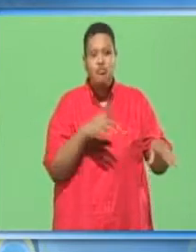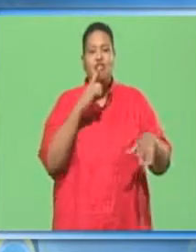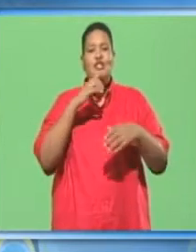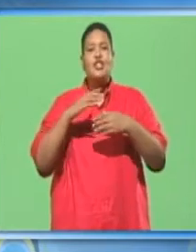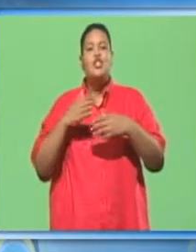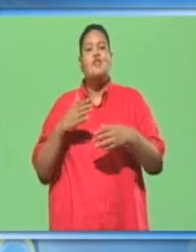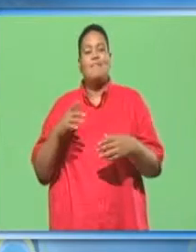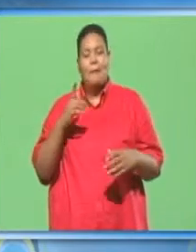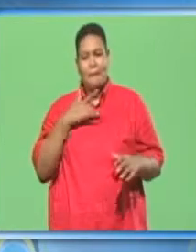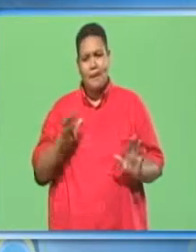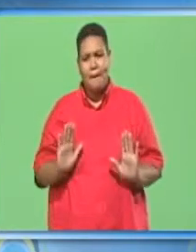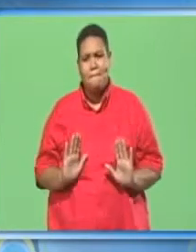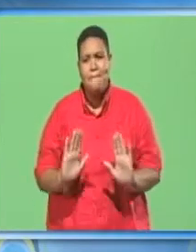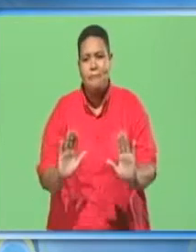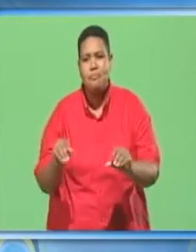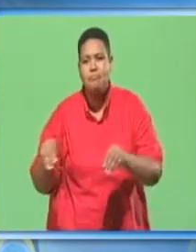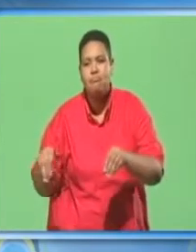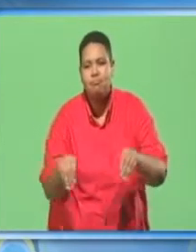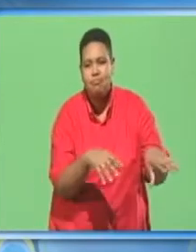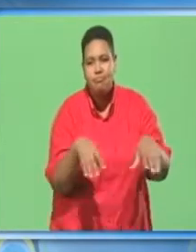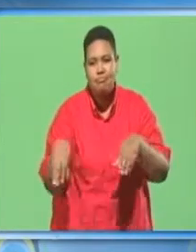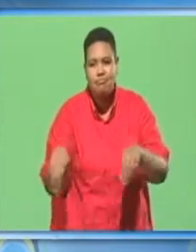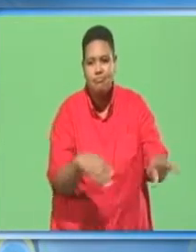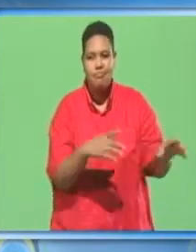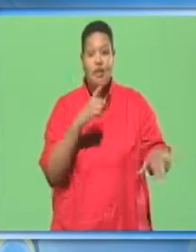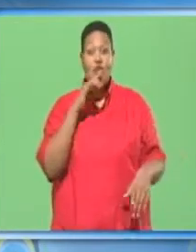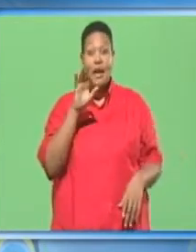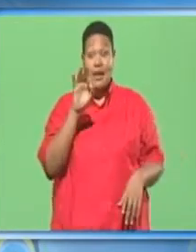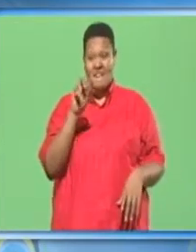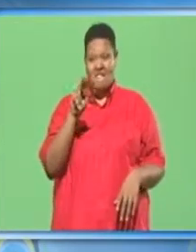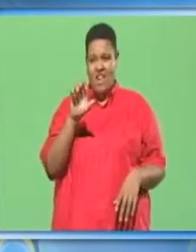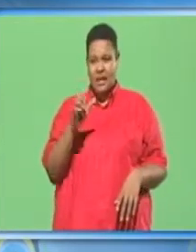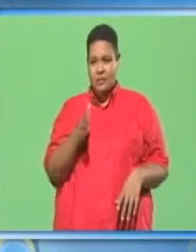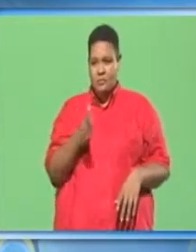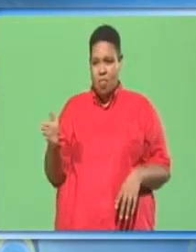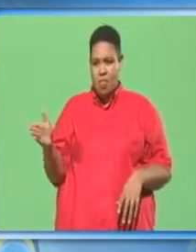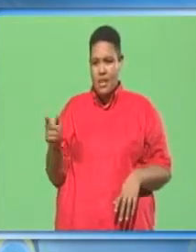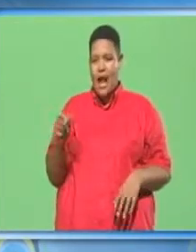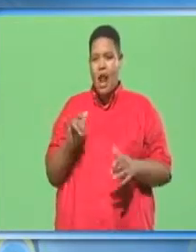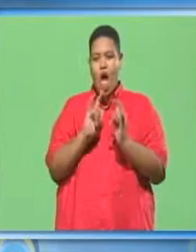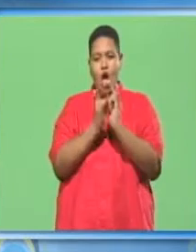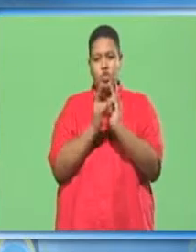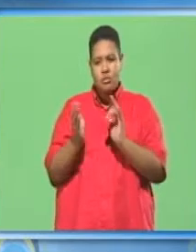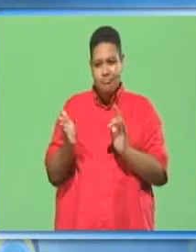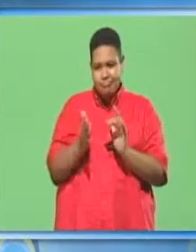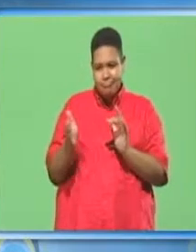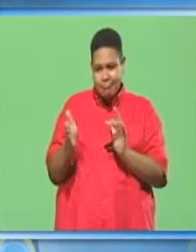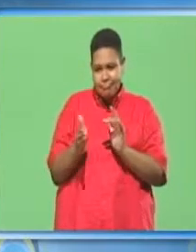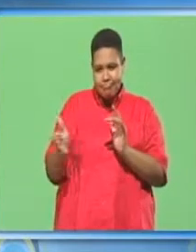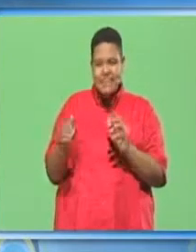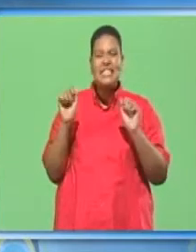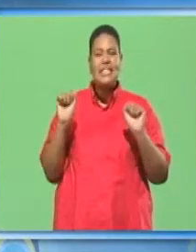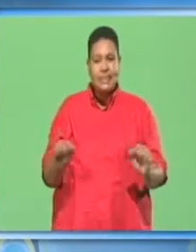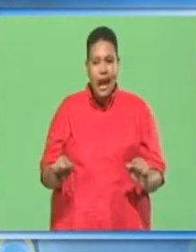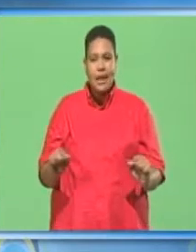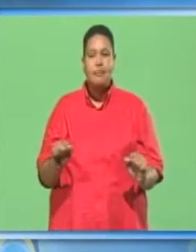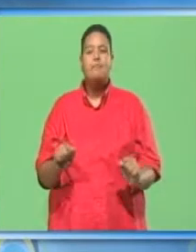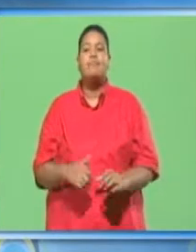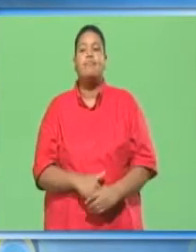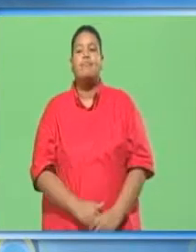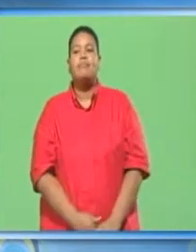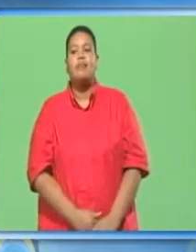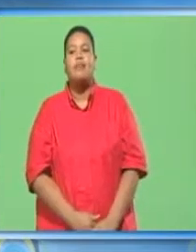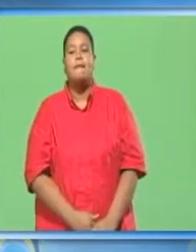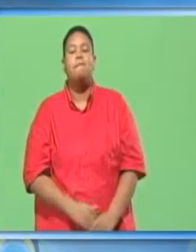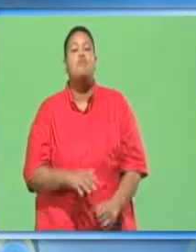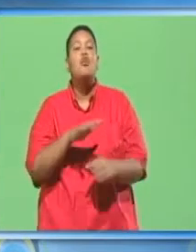planing. The fence of the jointer may be adjusted across the tables or at an angle to the table.